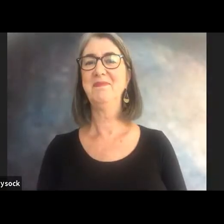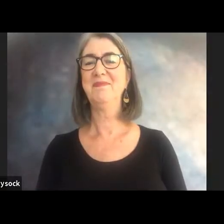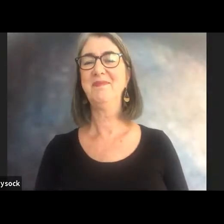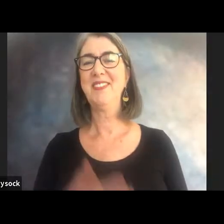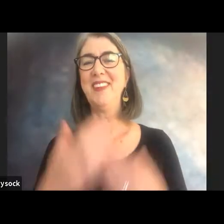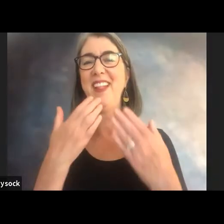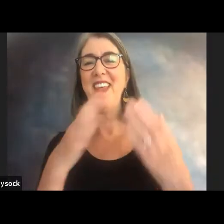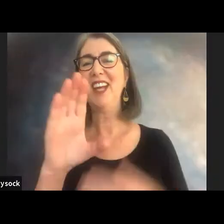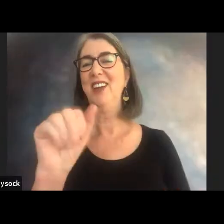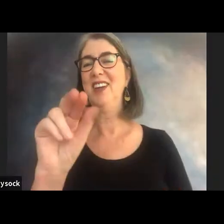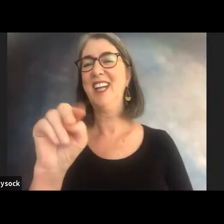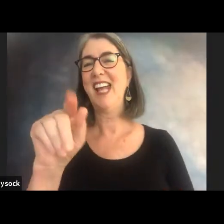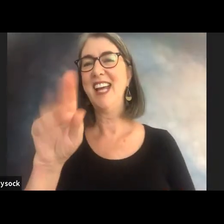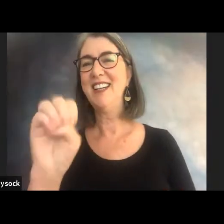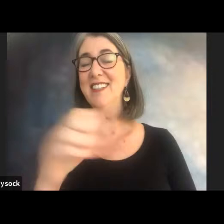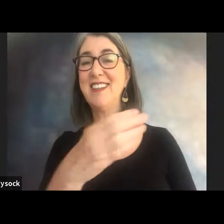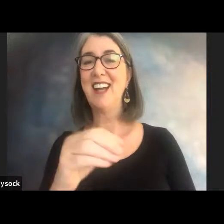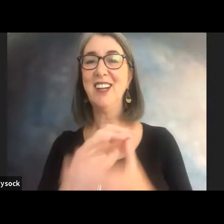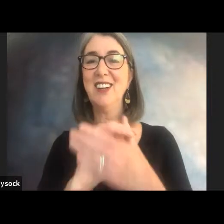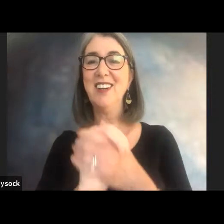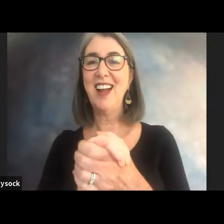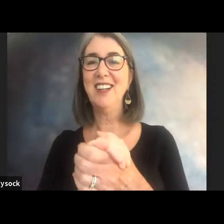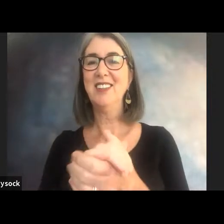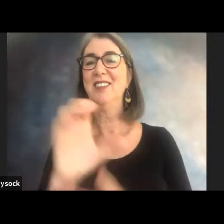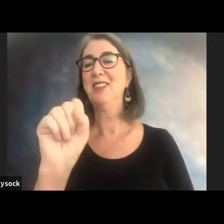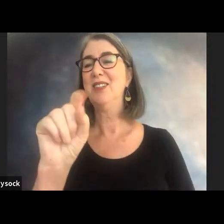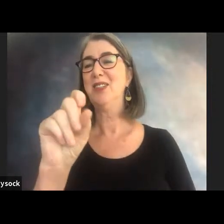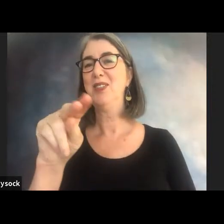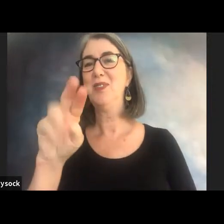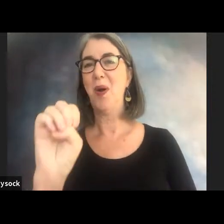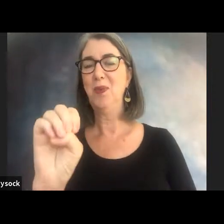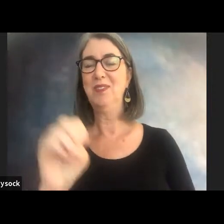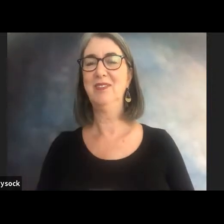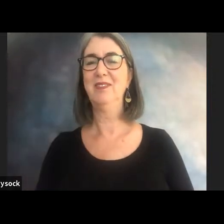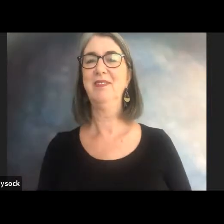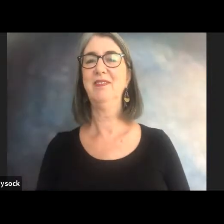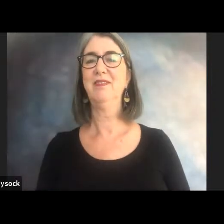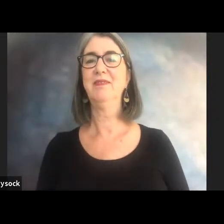Thank you, Candace, and congratulations, Stone.